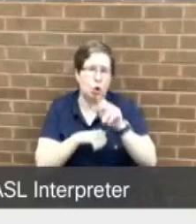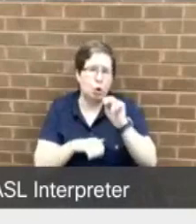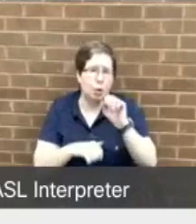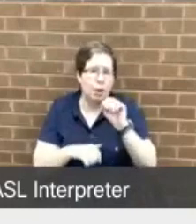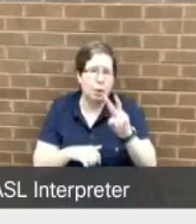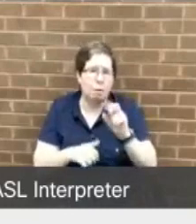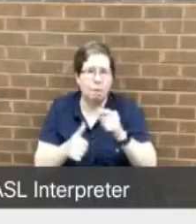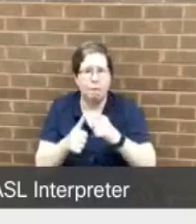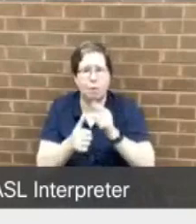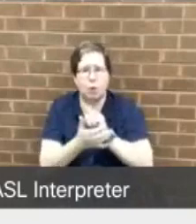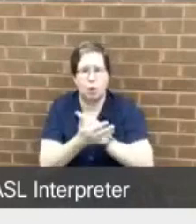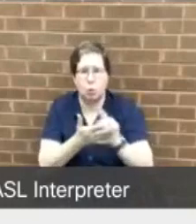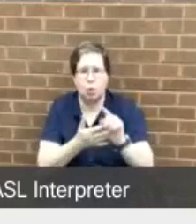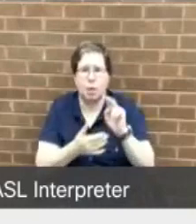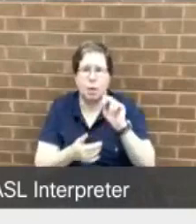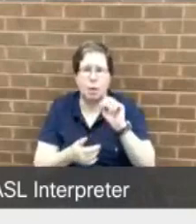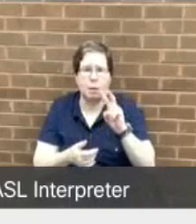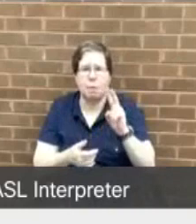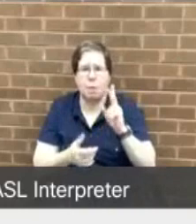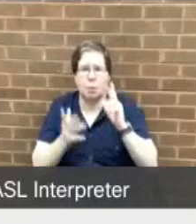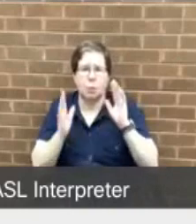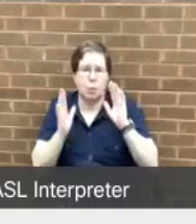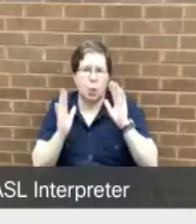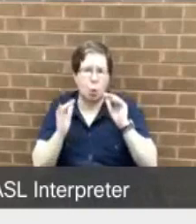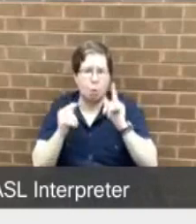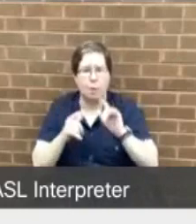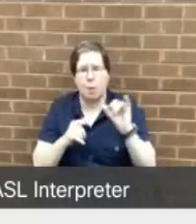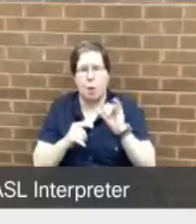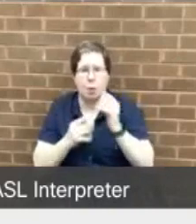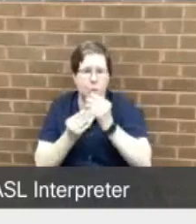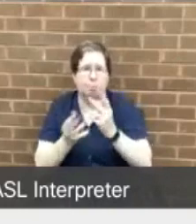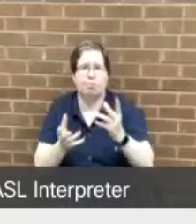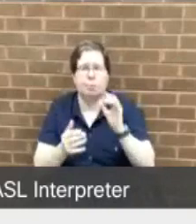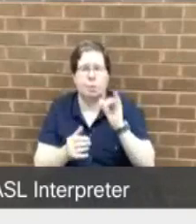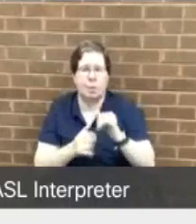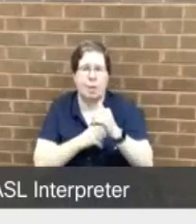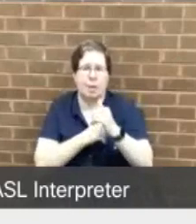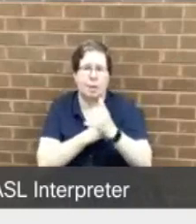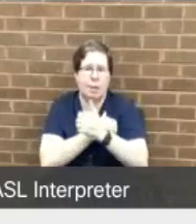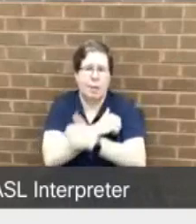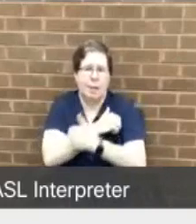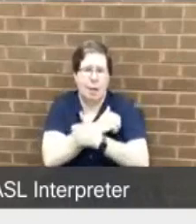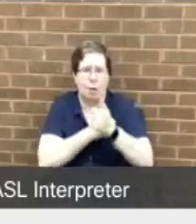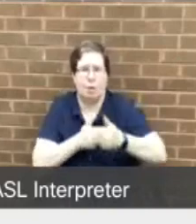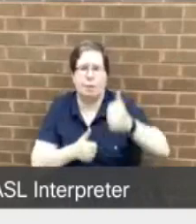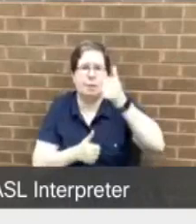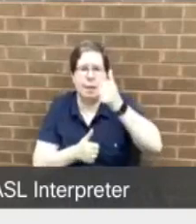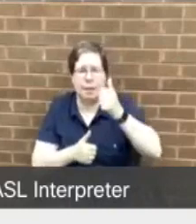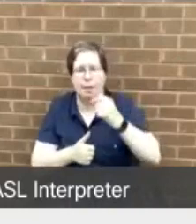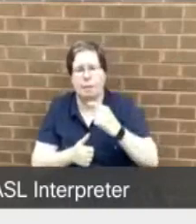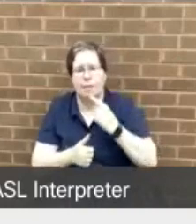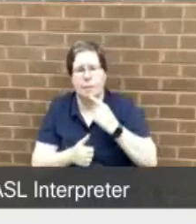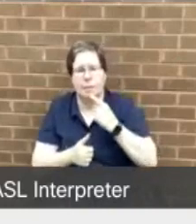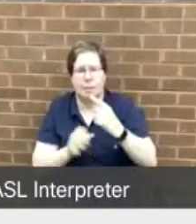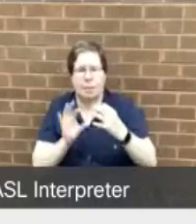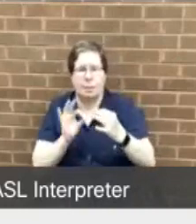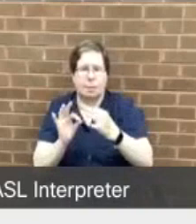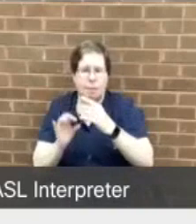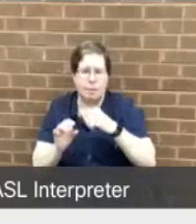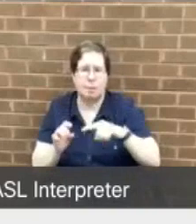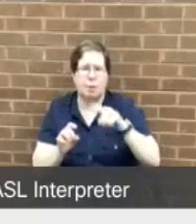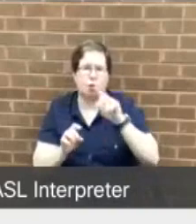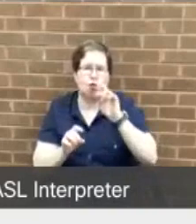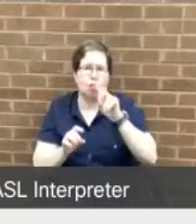first week of November, so there's hope there. Also want to note that the county executive has provided the BWI Community Roundtable